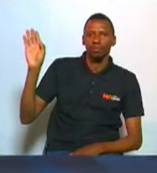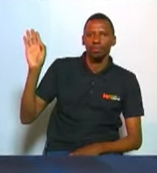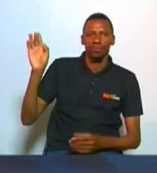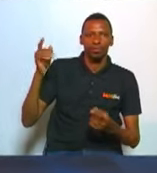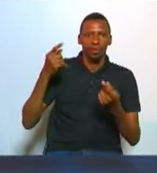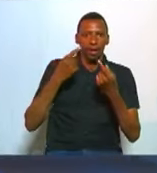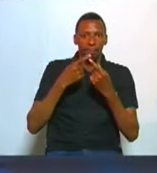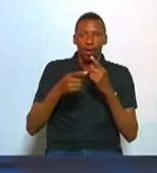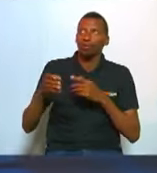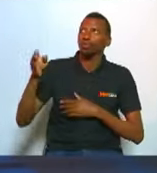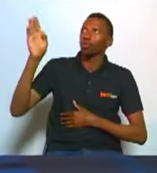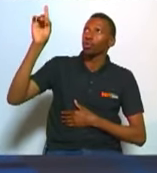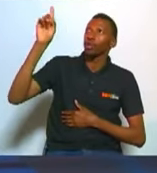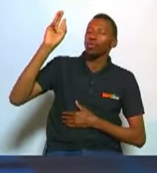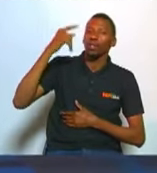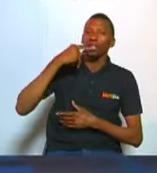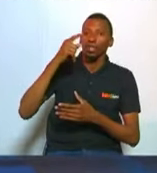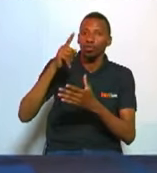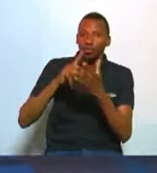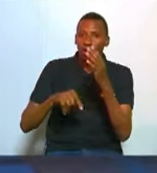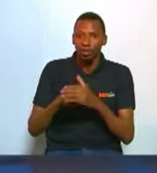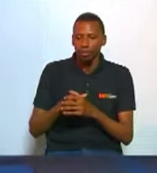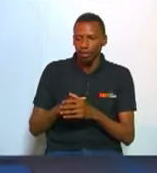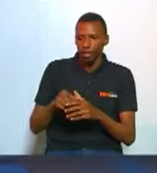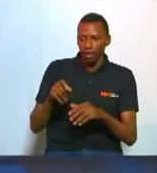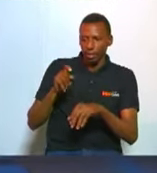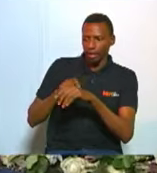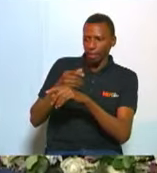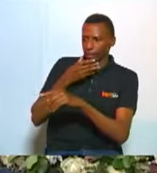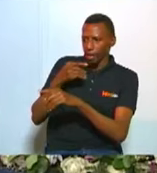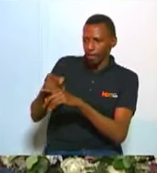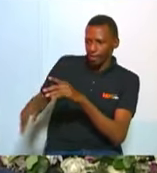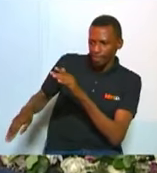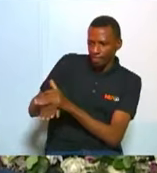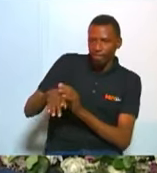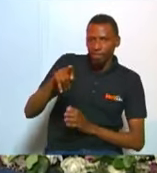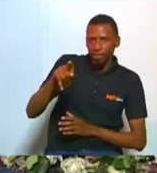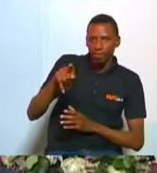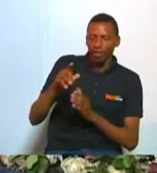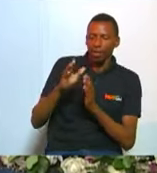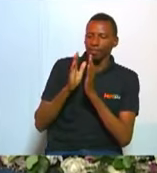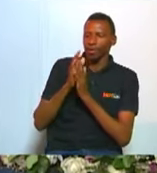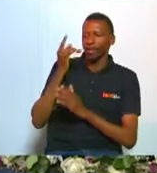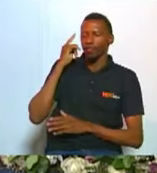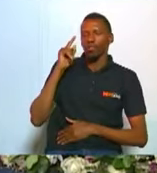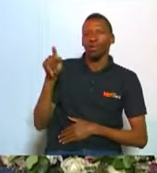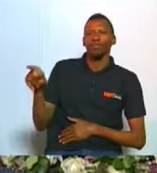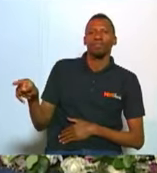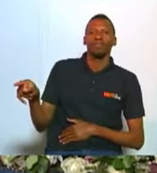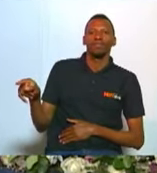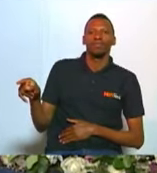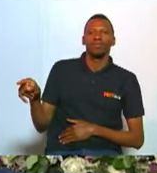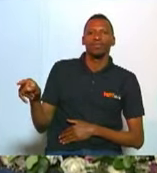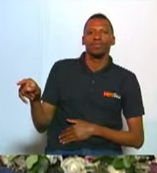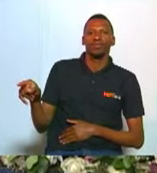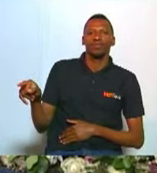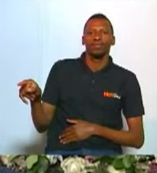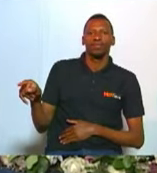But God will tell you, when He kicks you, pray for Him.